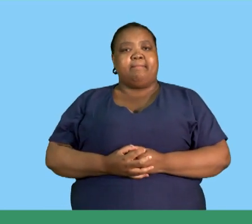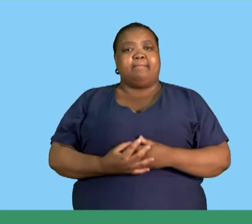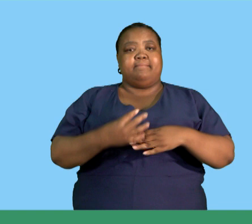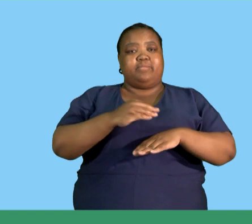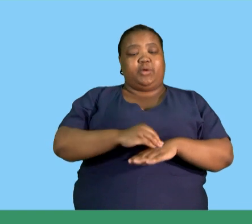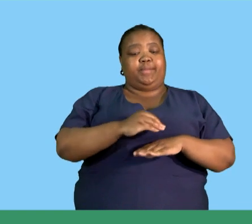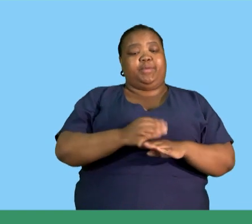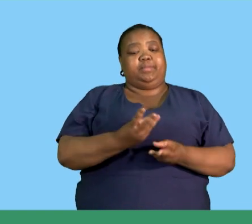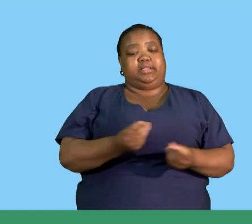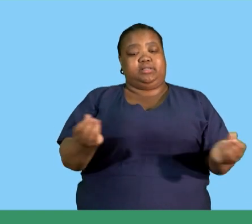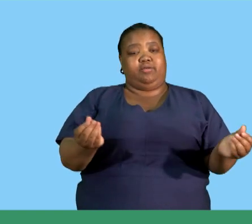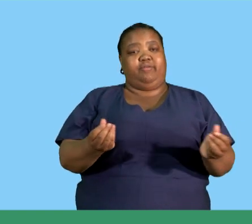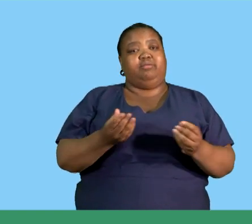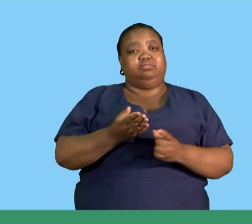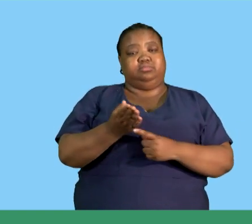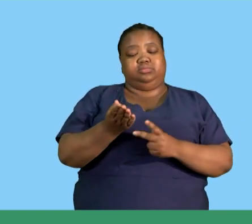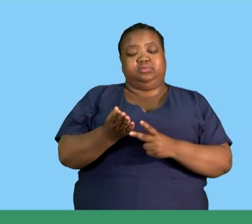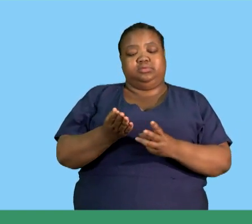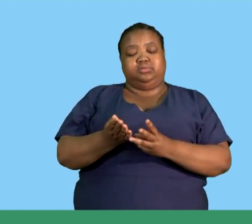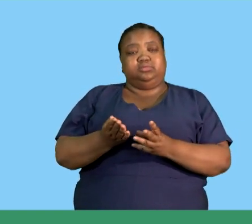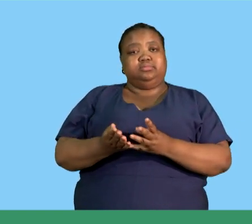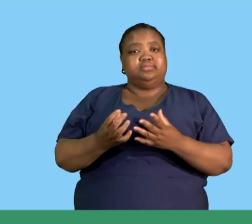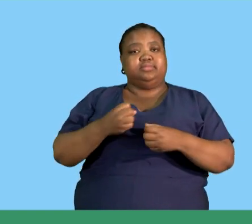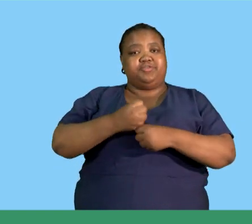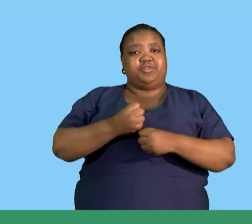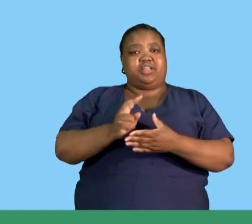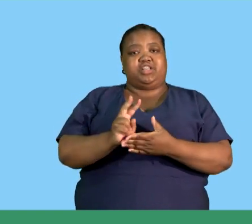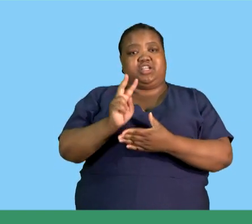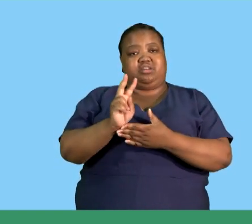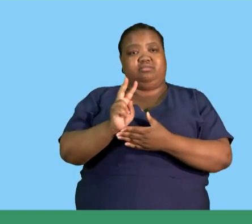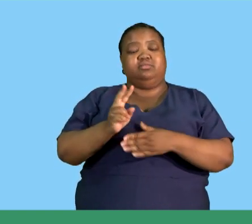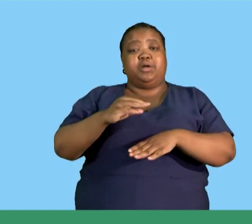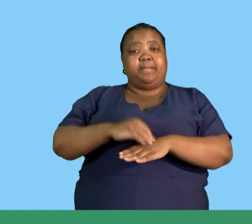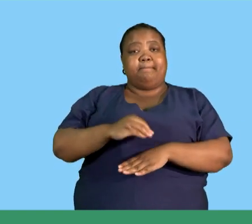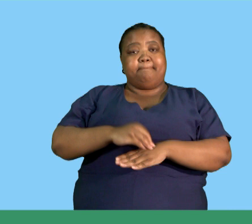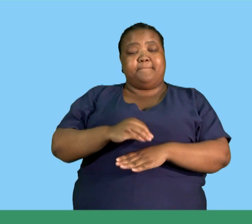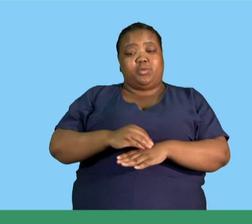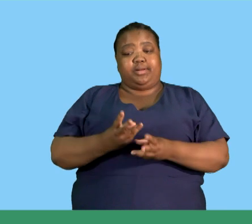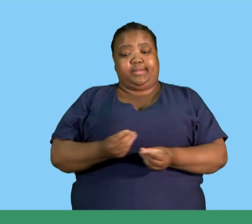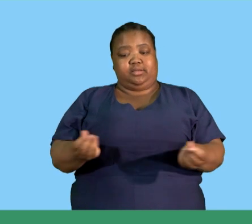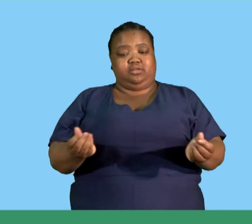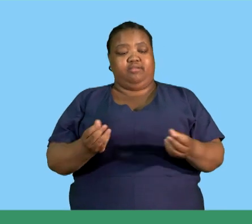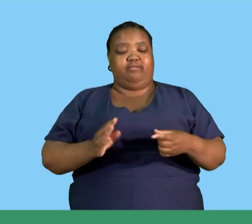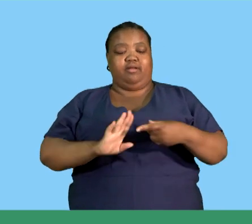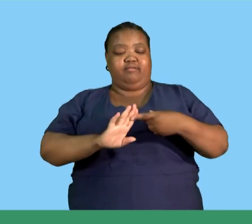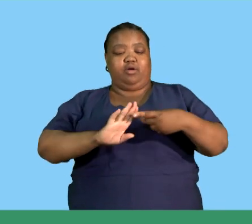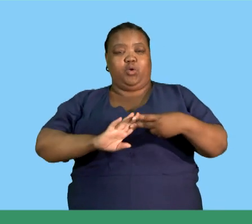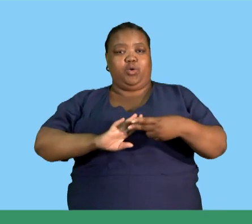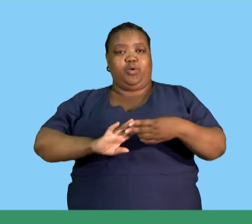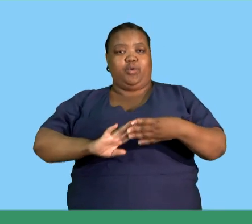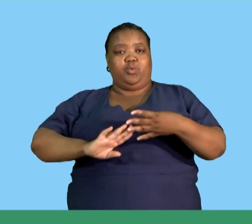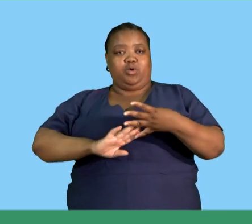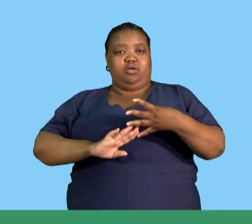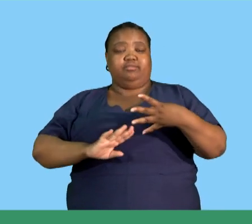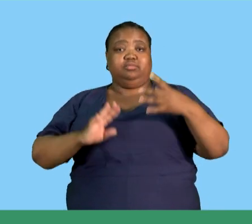so problem solving techniques. Right, in grade 12, we've got 4 problem solving techniques: